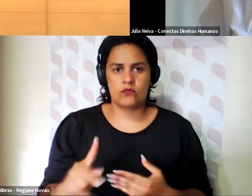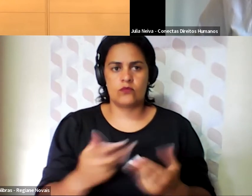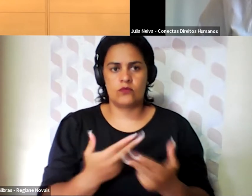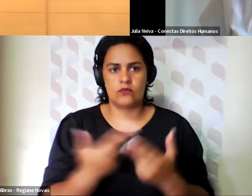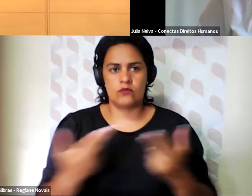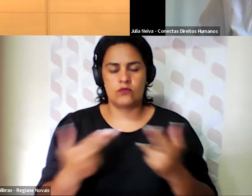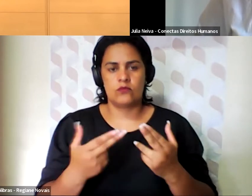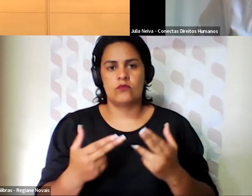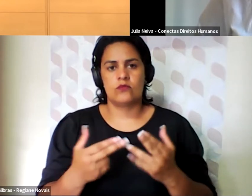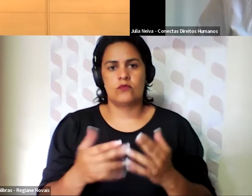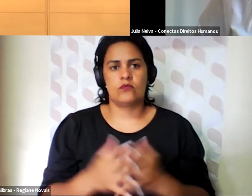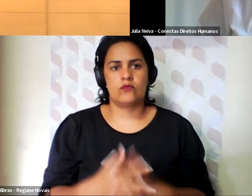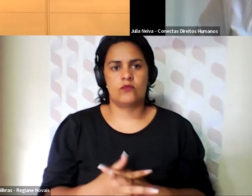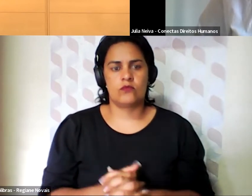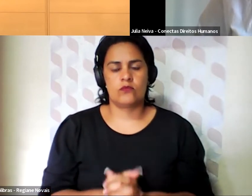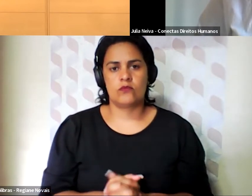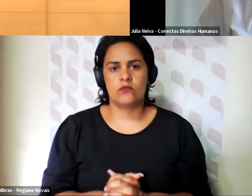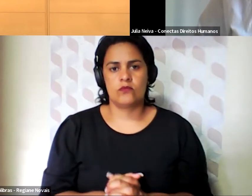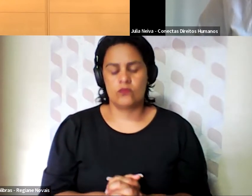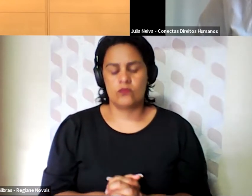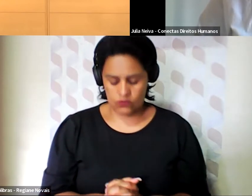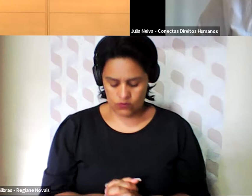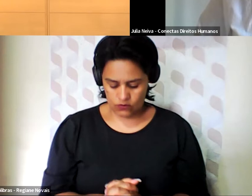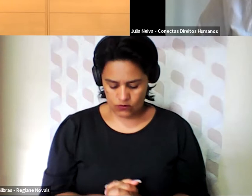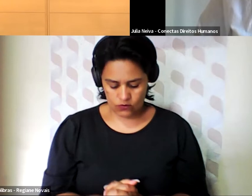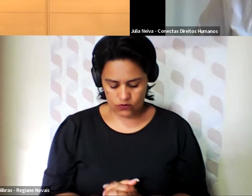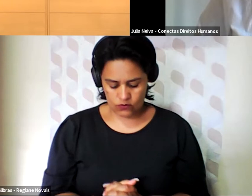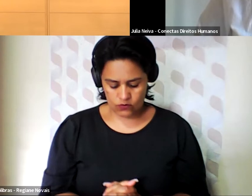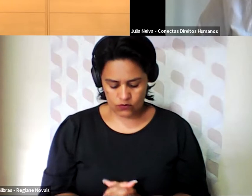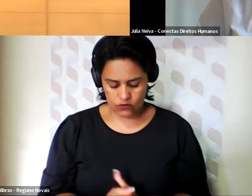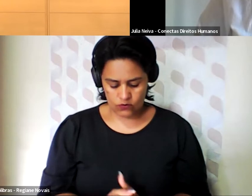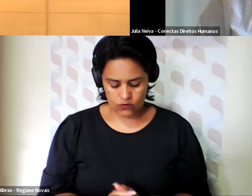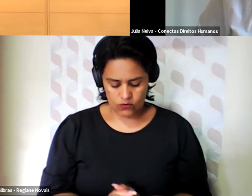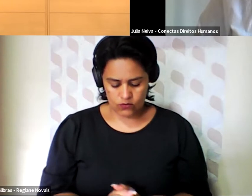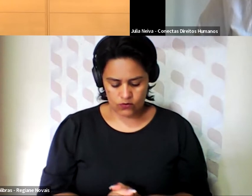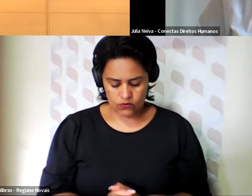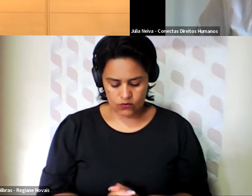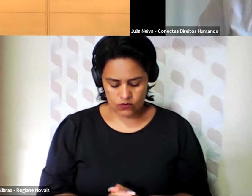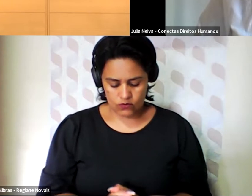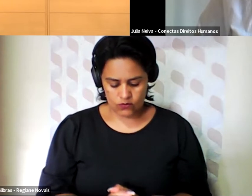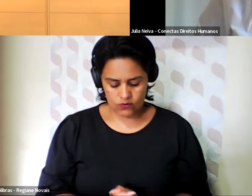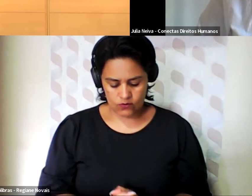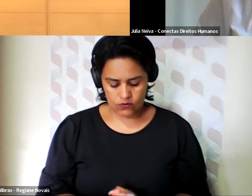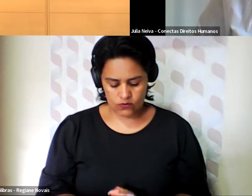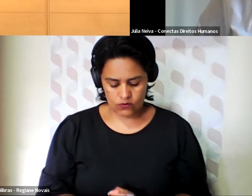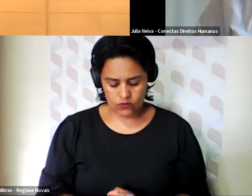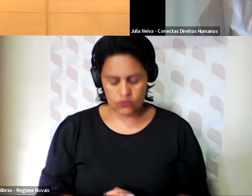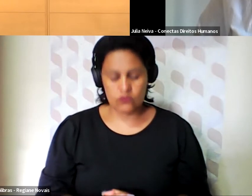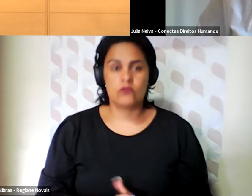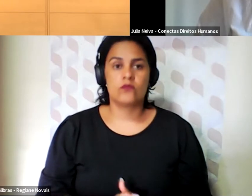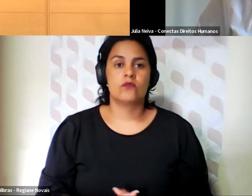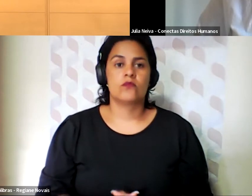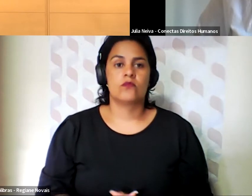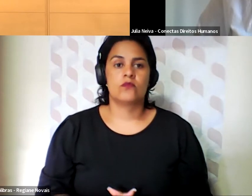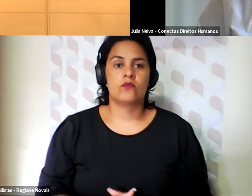They can transfer the profit either for Brazil or for the headquarters to have a better